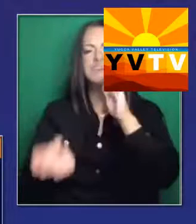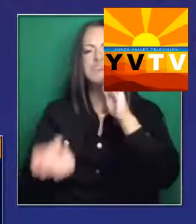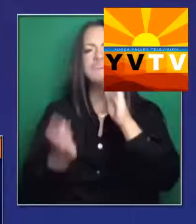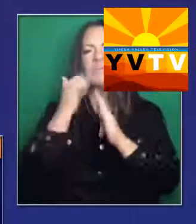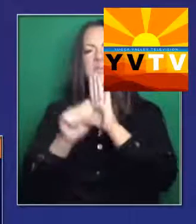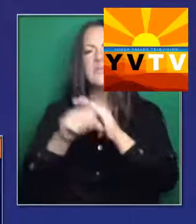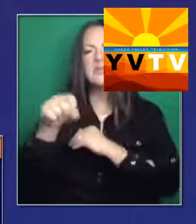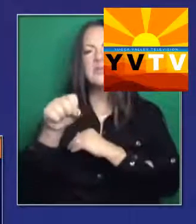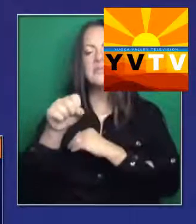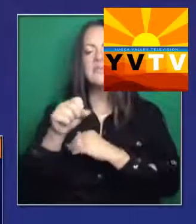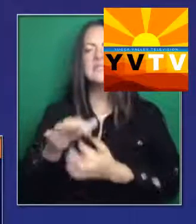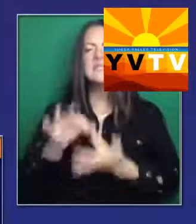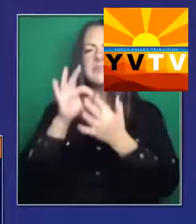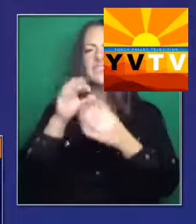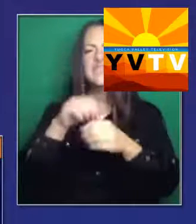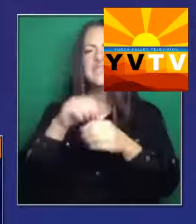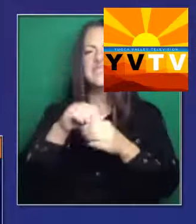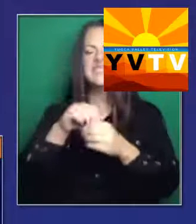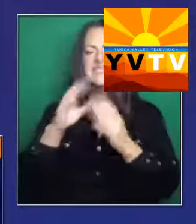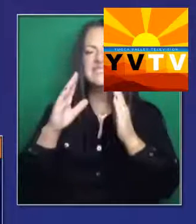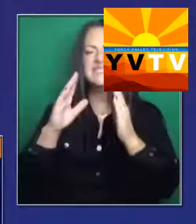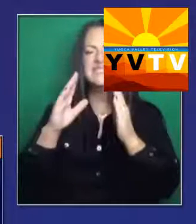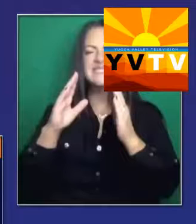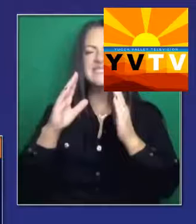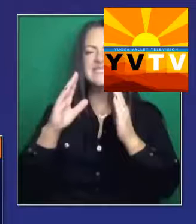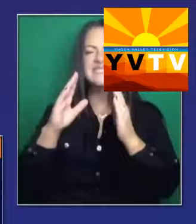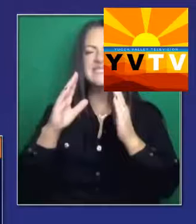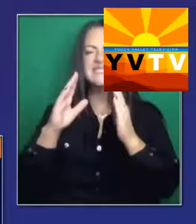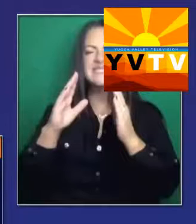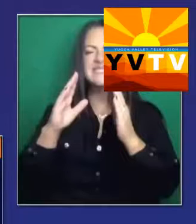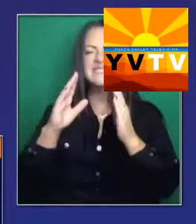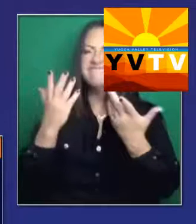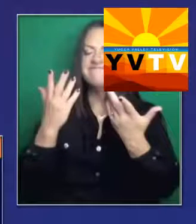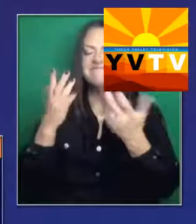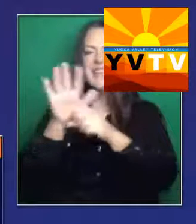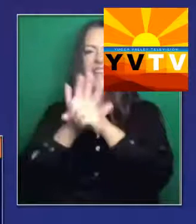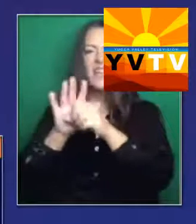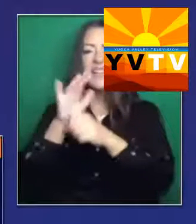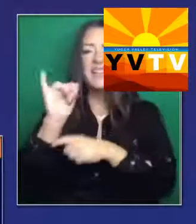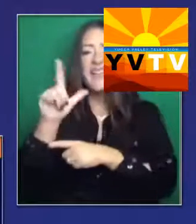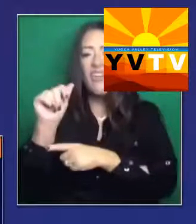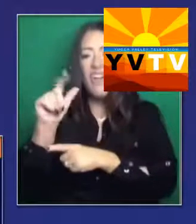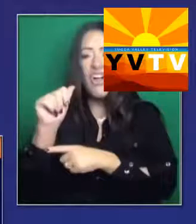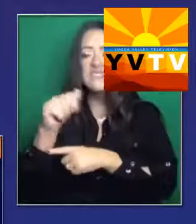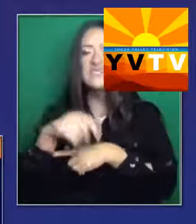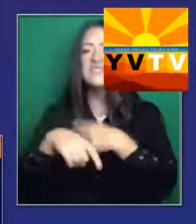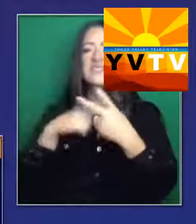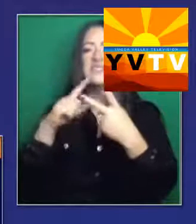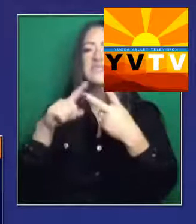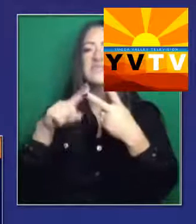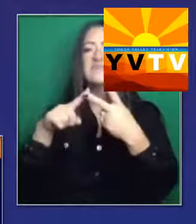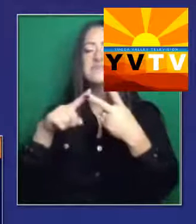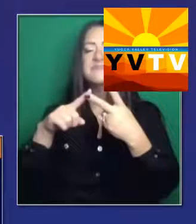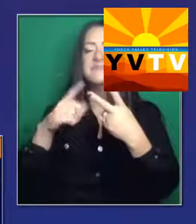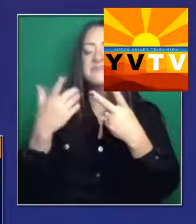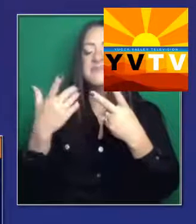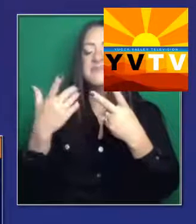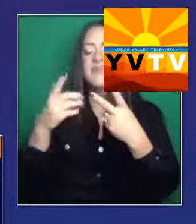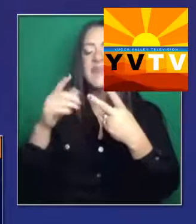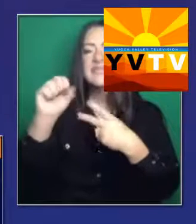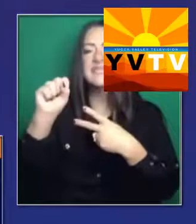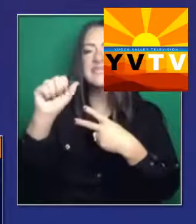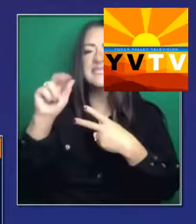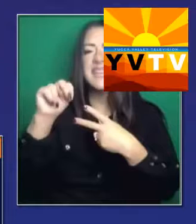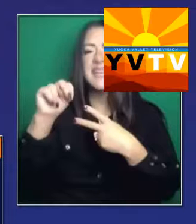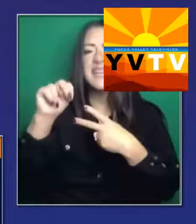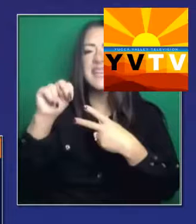San Joaquin Valley and Los Angeles, the large Southern California region, that are in particular